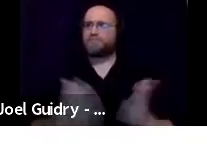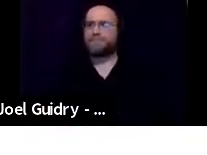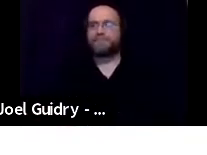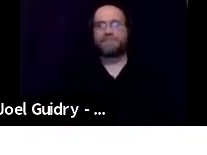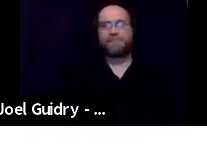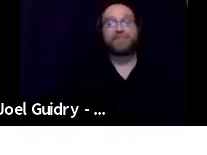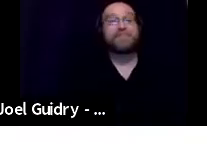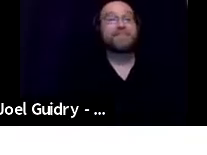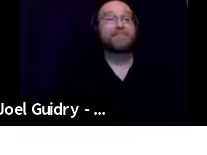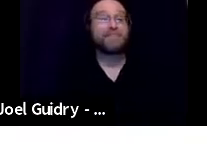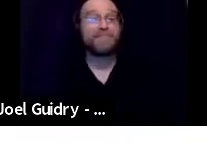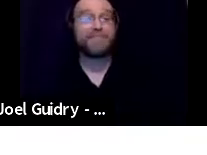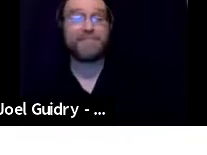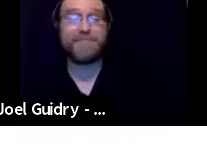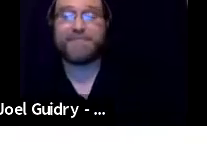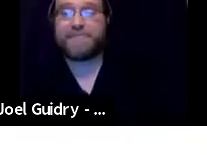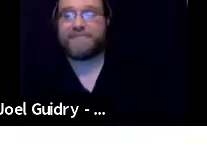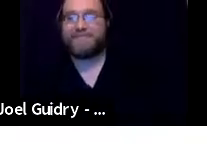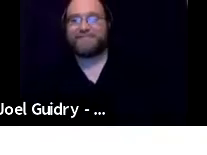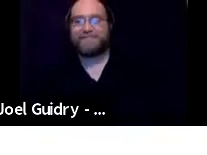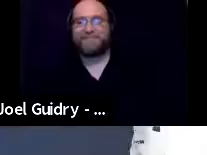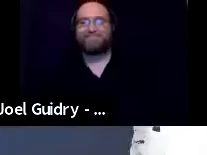So as you, next slide.